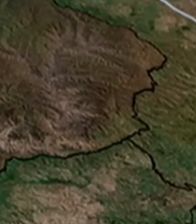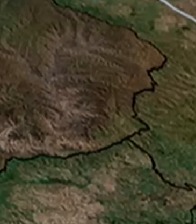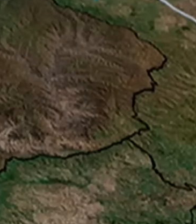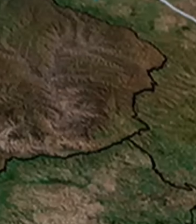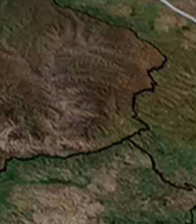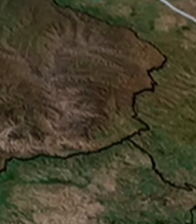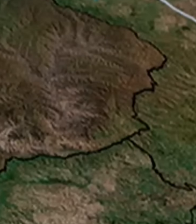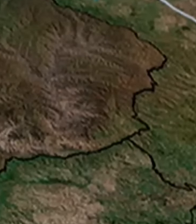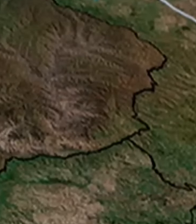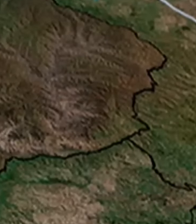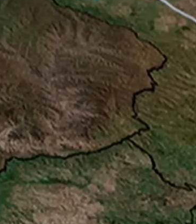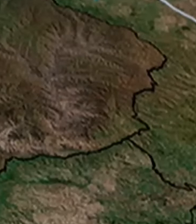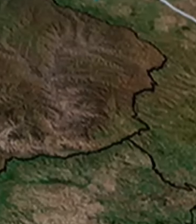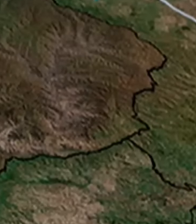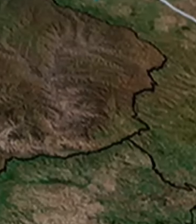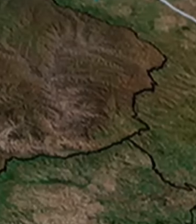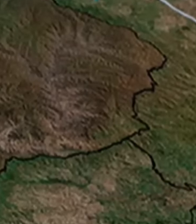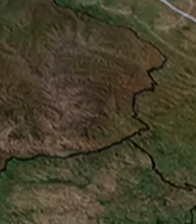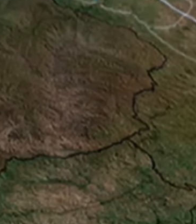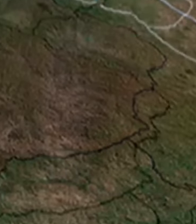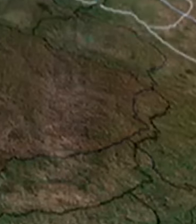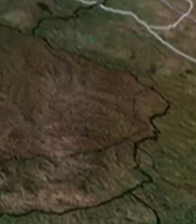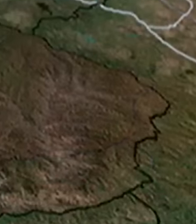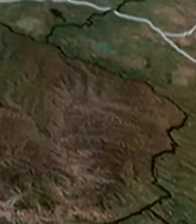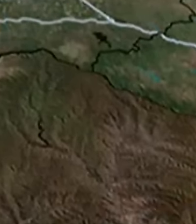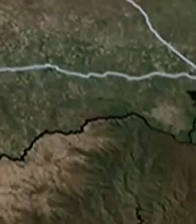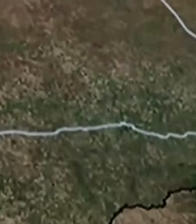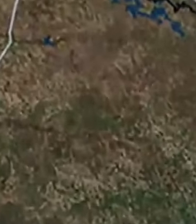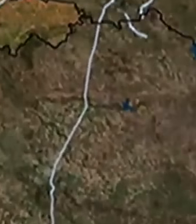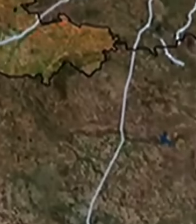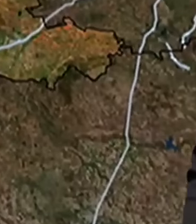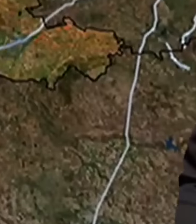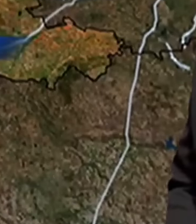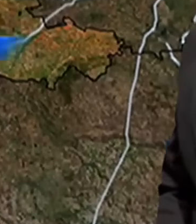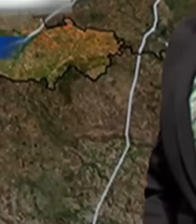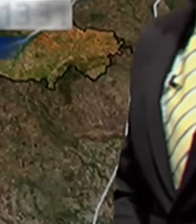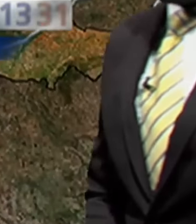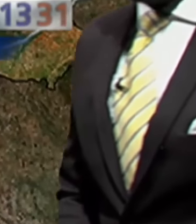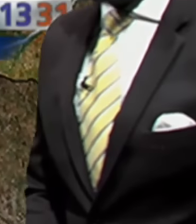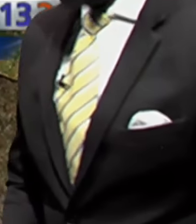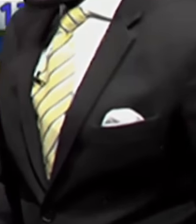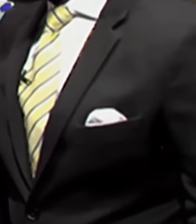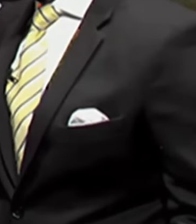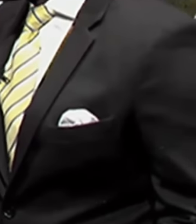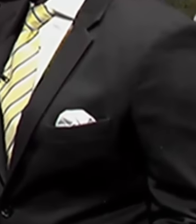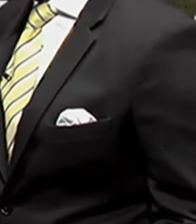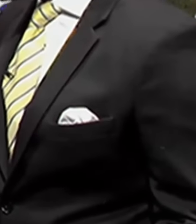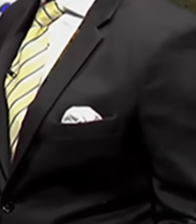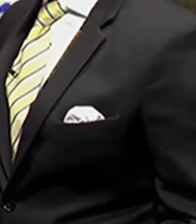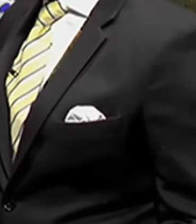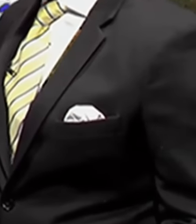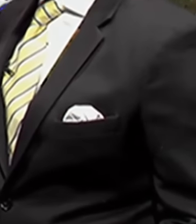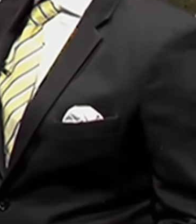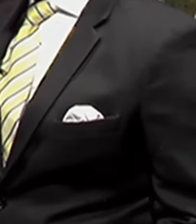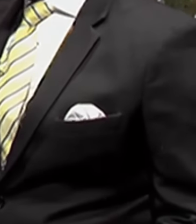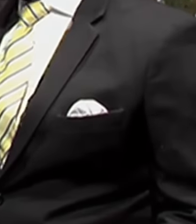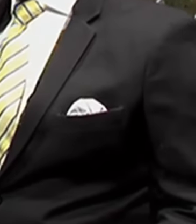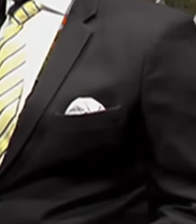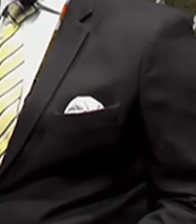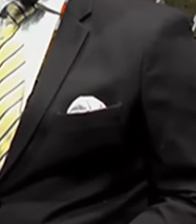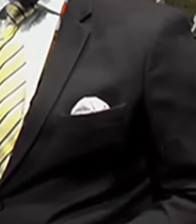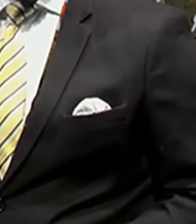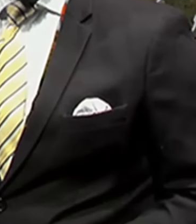fela go mashome a marara ka fela ha le tameng la Kharipi le tla tleka le fela go robong ho fitla ho mashome a mabedi a motse o mong ka fela Valmaranstad le